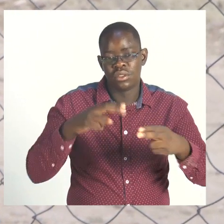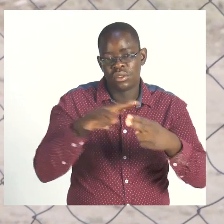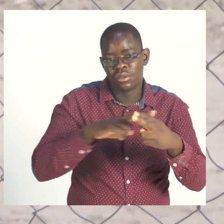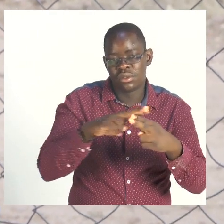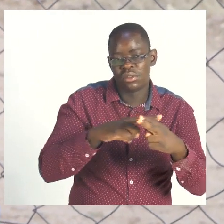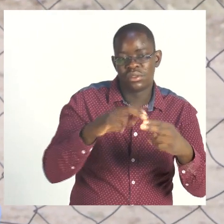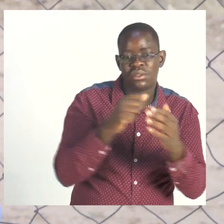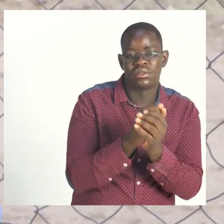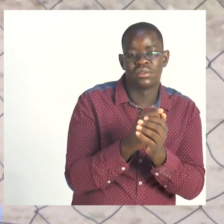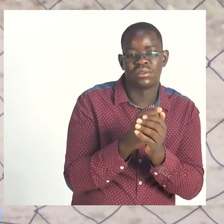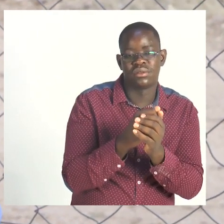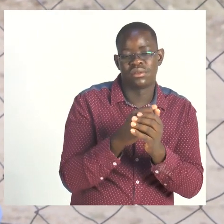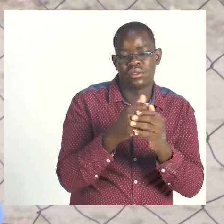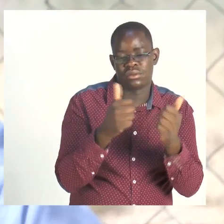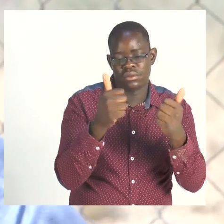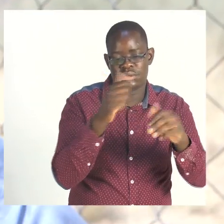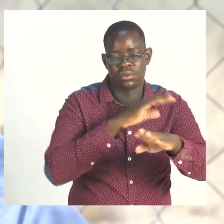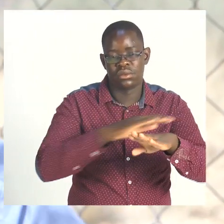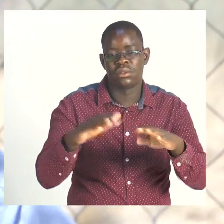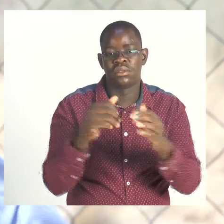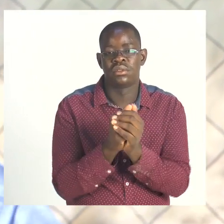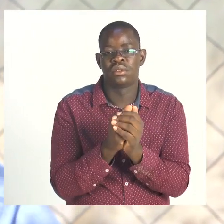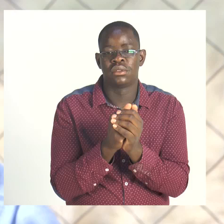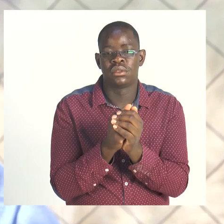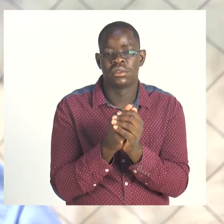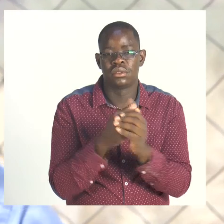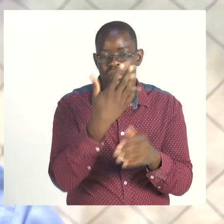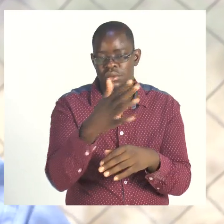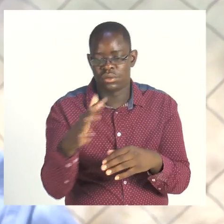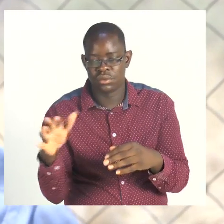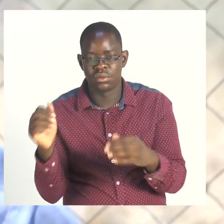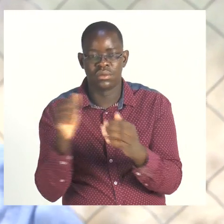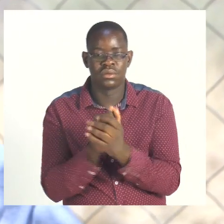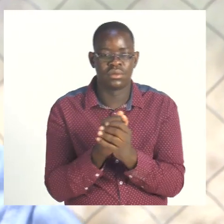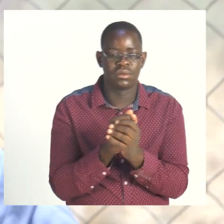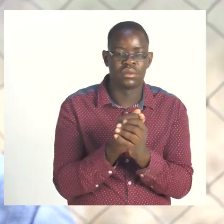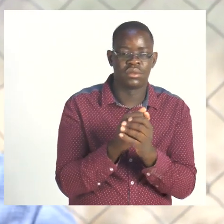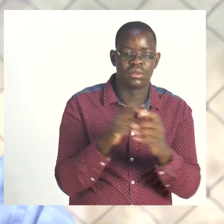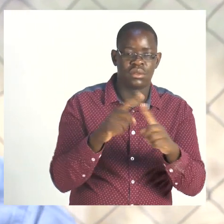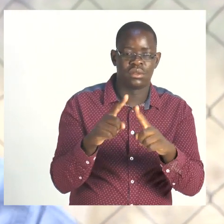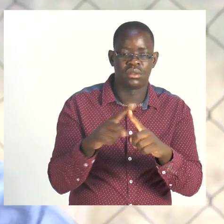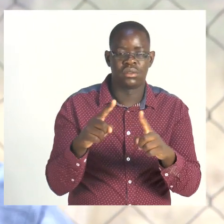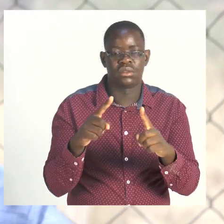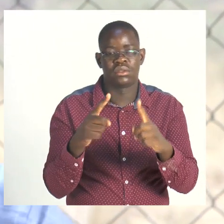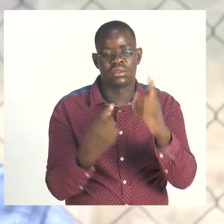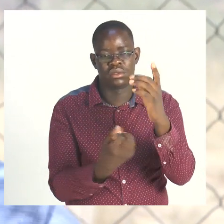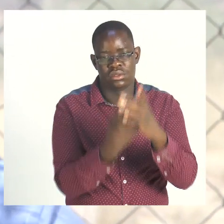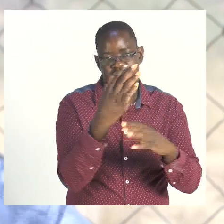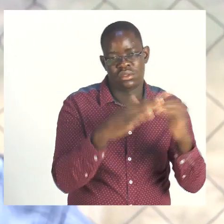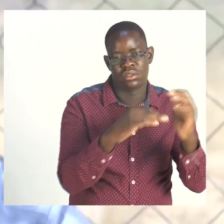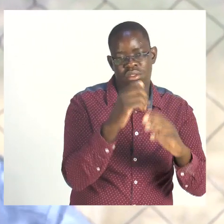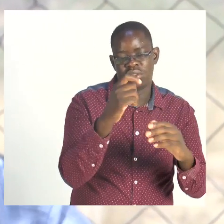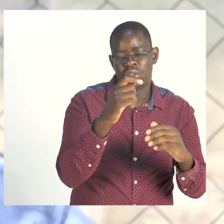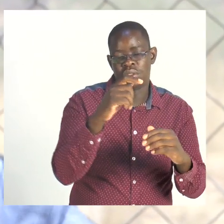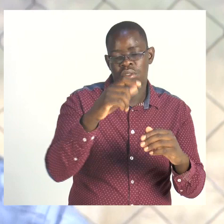land resources very productively. Man-made terraces, water retention reaches and ditches can be built to eliminate